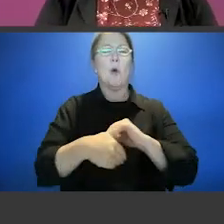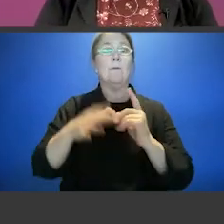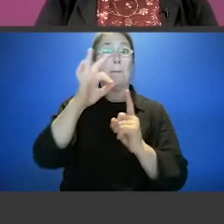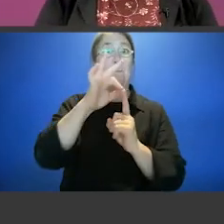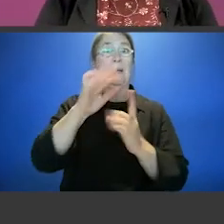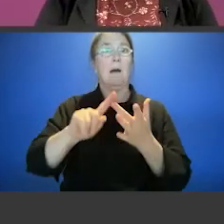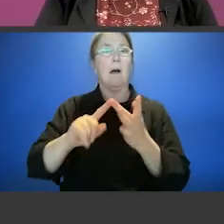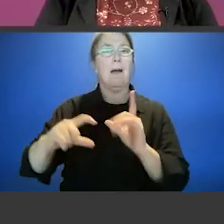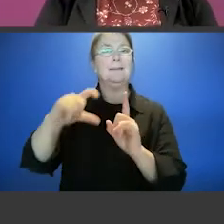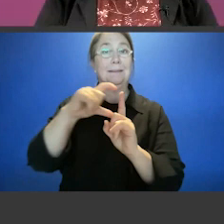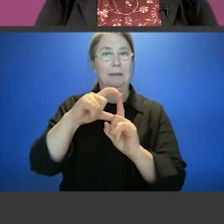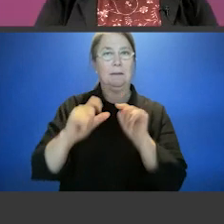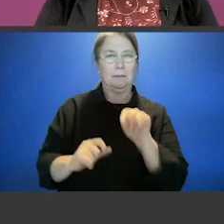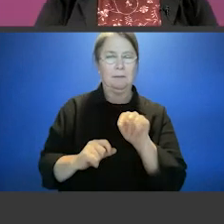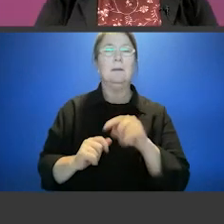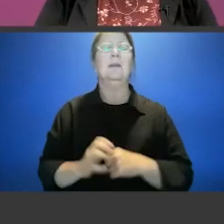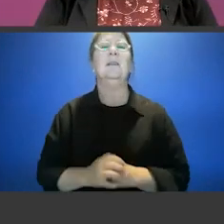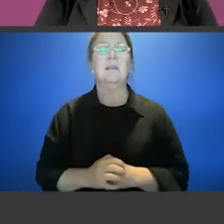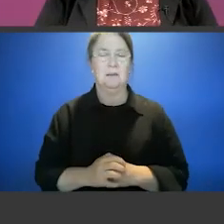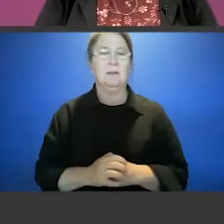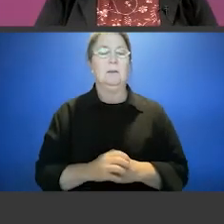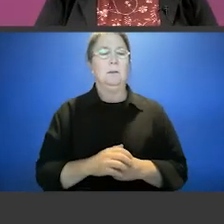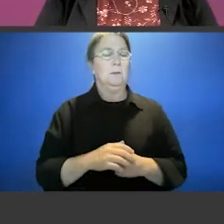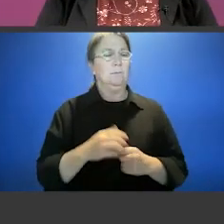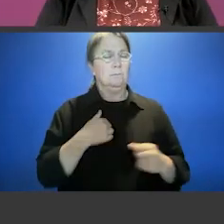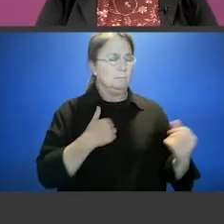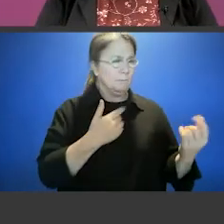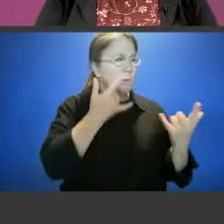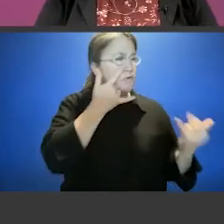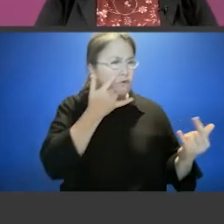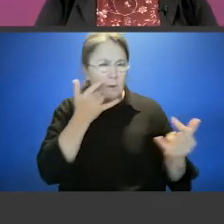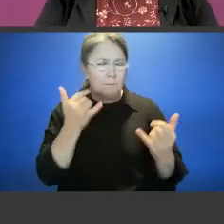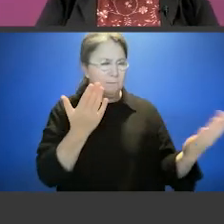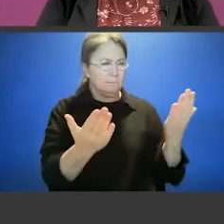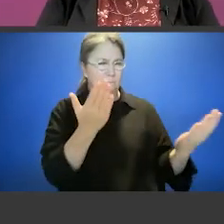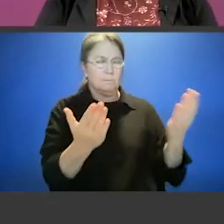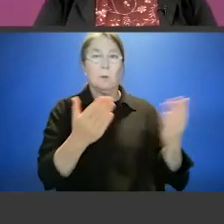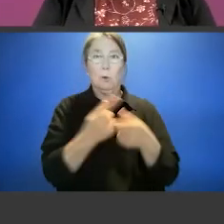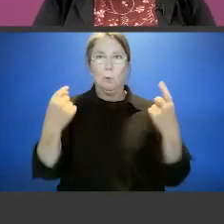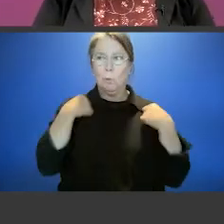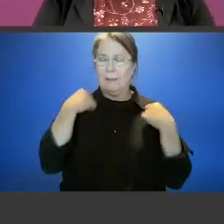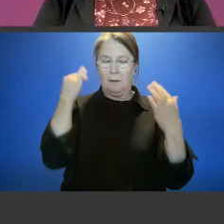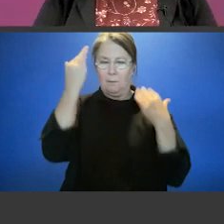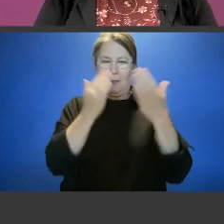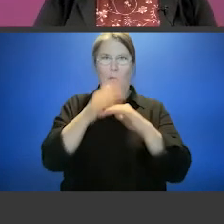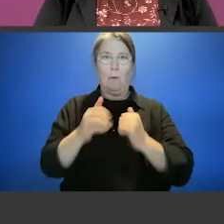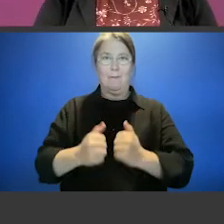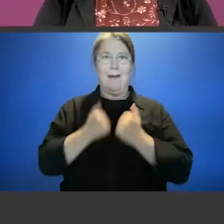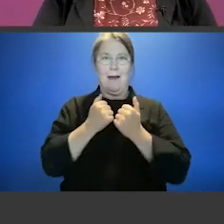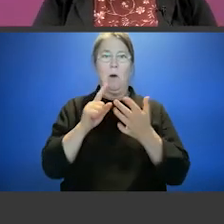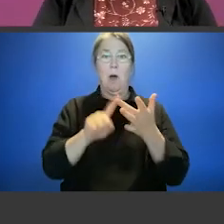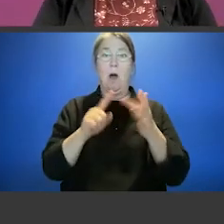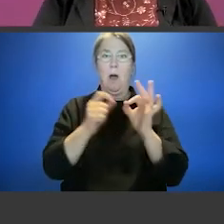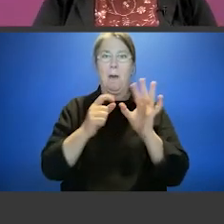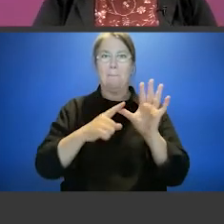IBAC will then assess the information provided under the IBAC Act to determine what action it will take. It